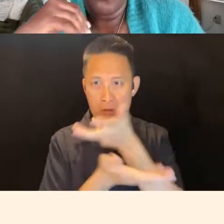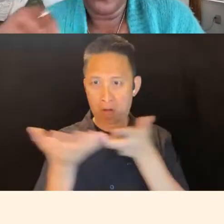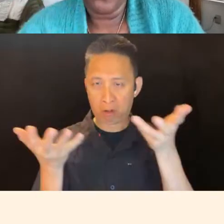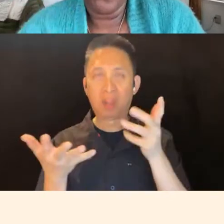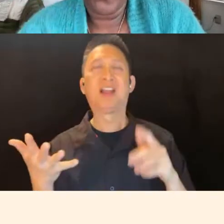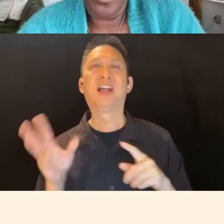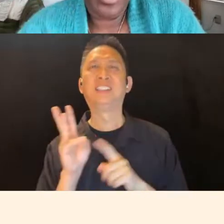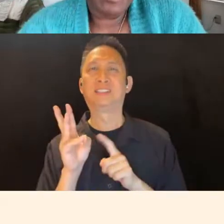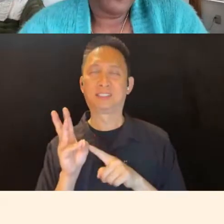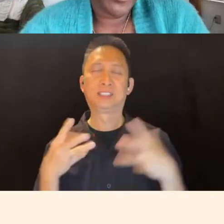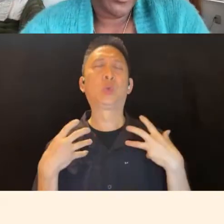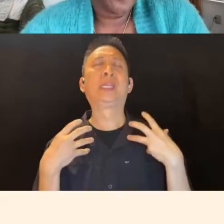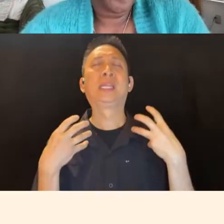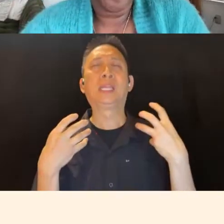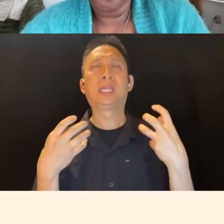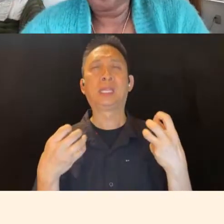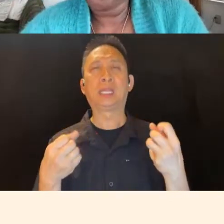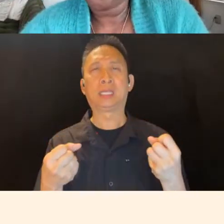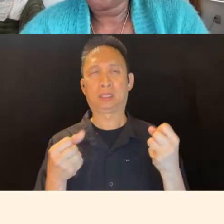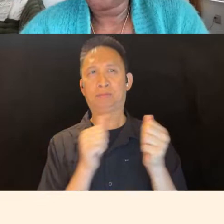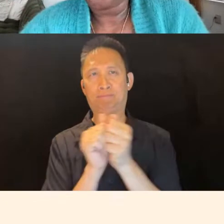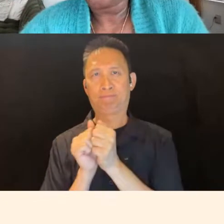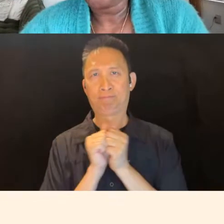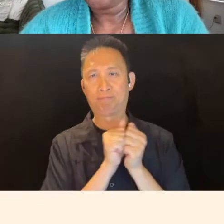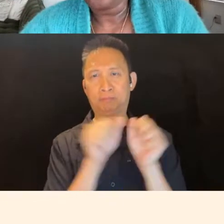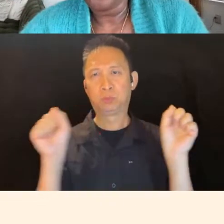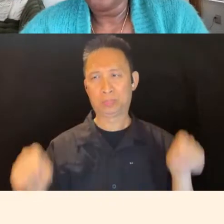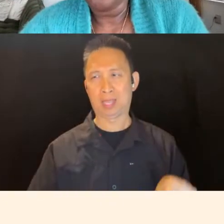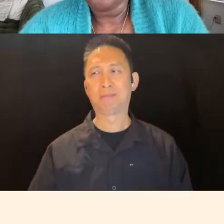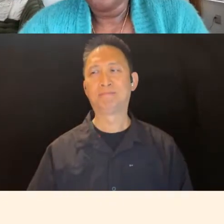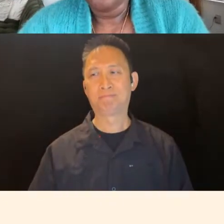you with whom you are collaborating.